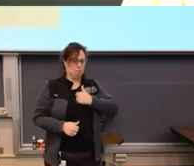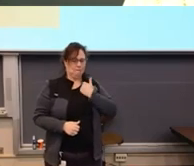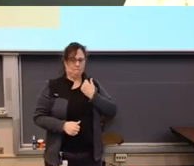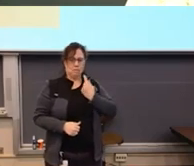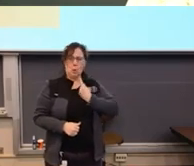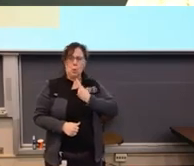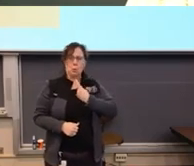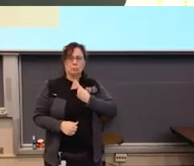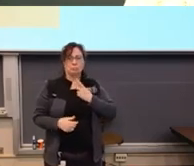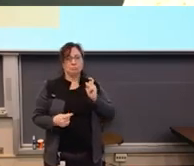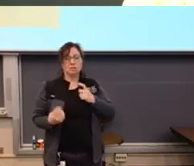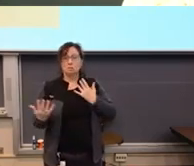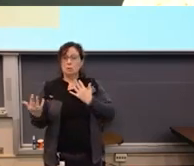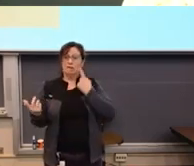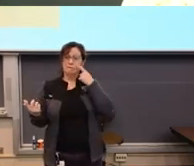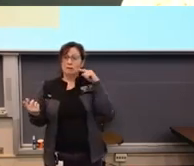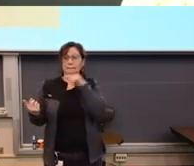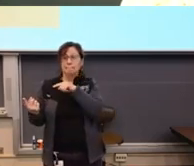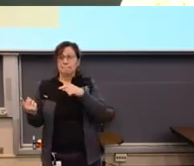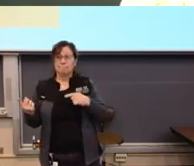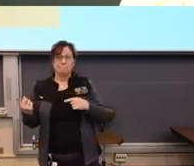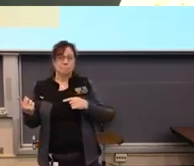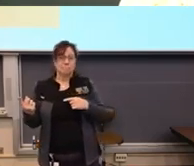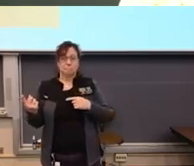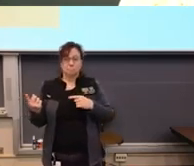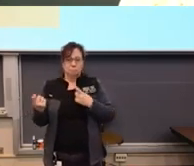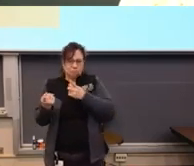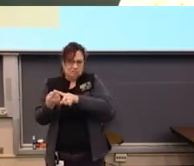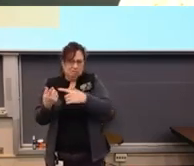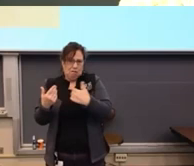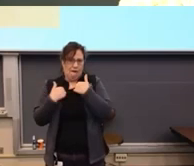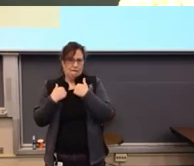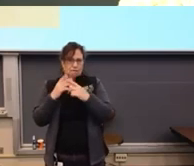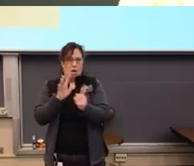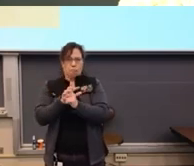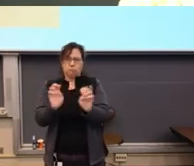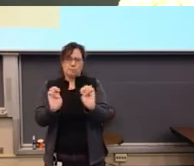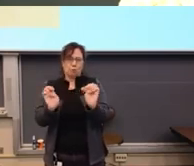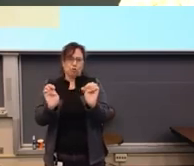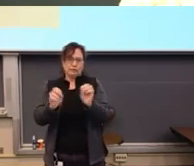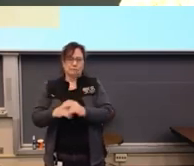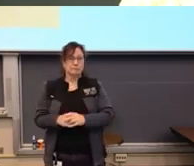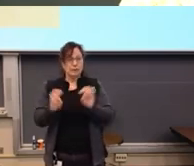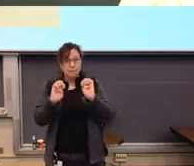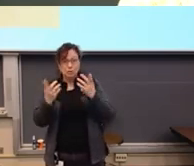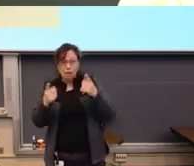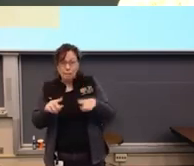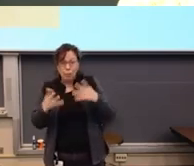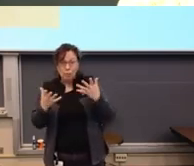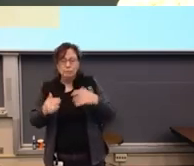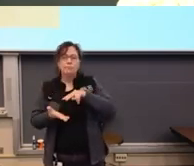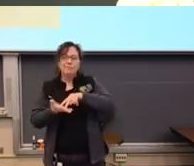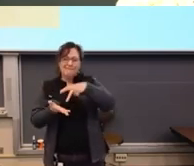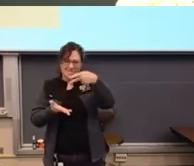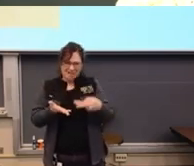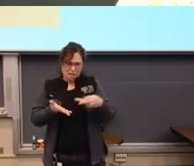We had to just wait until there was an emergency. And the emergency was he fell. He was on the floor